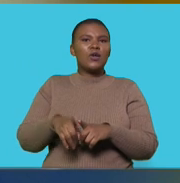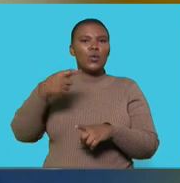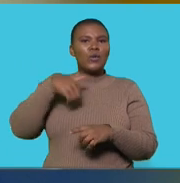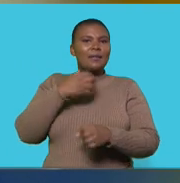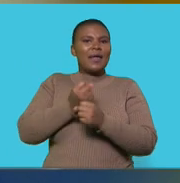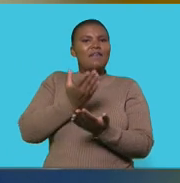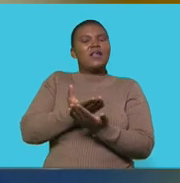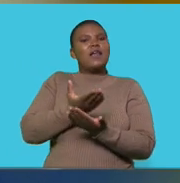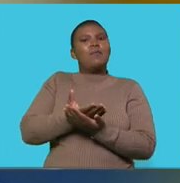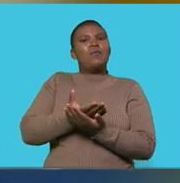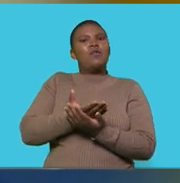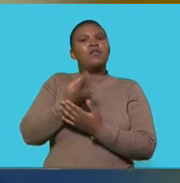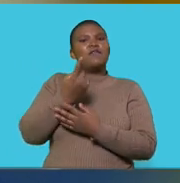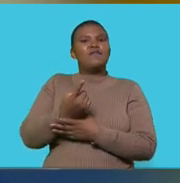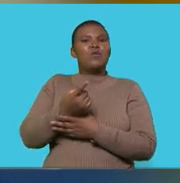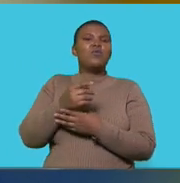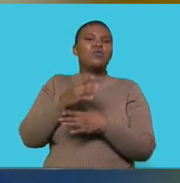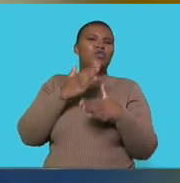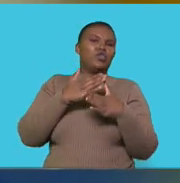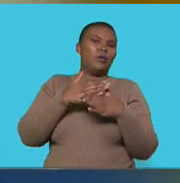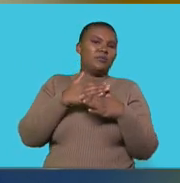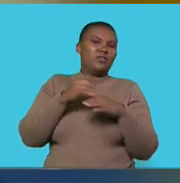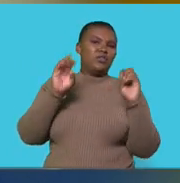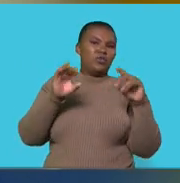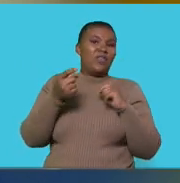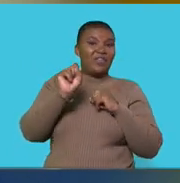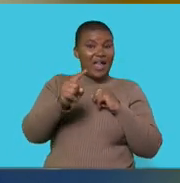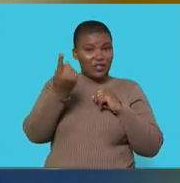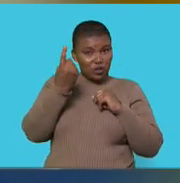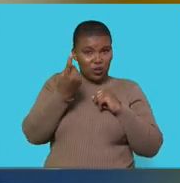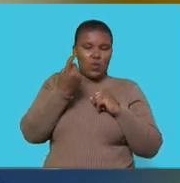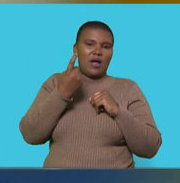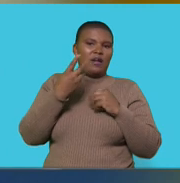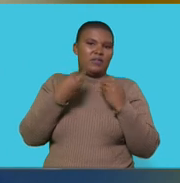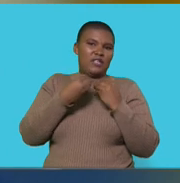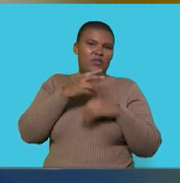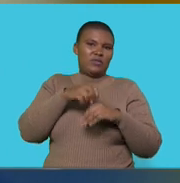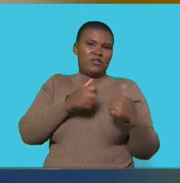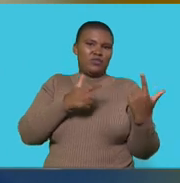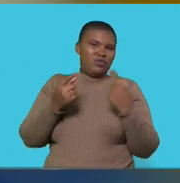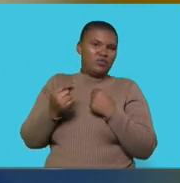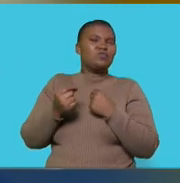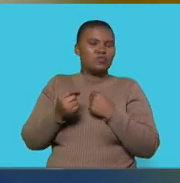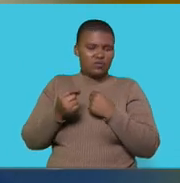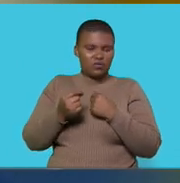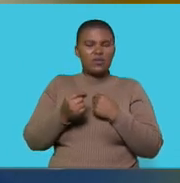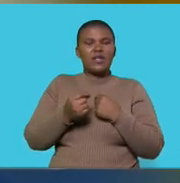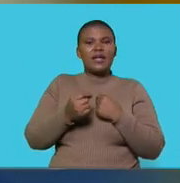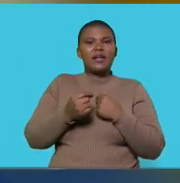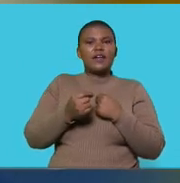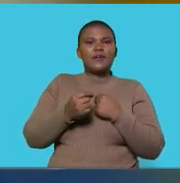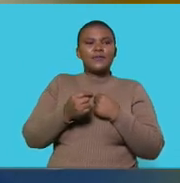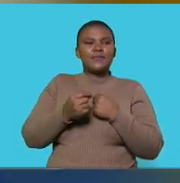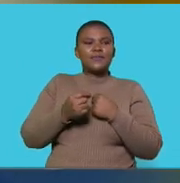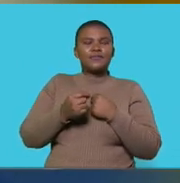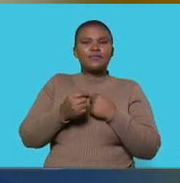available to our merchants. So that's one of the initiatives that we have embarked on. And it's I